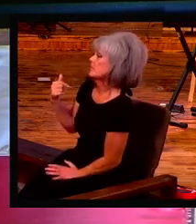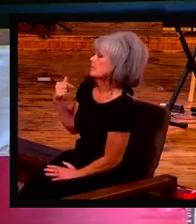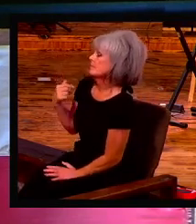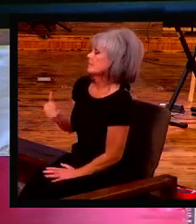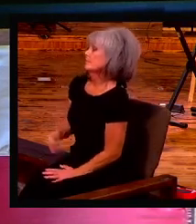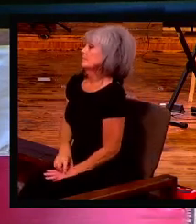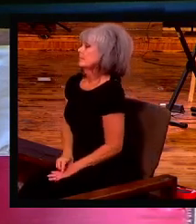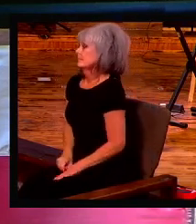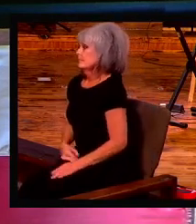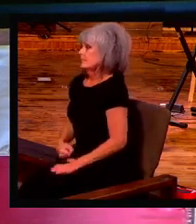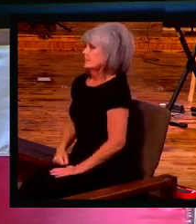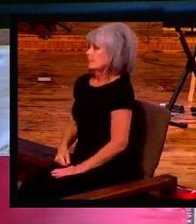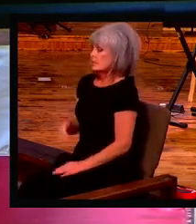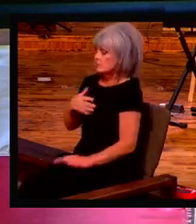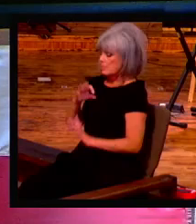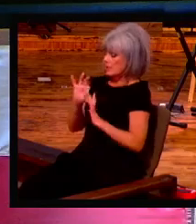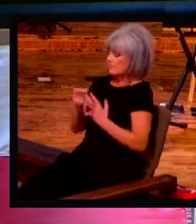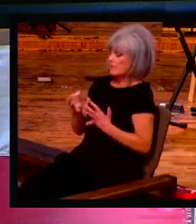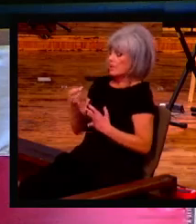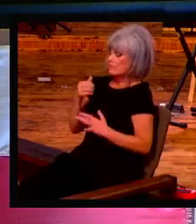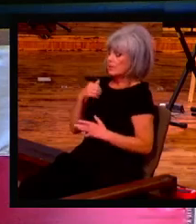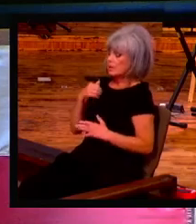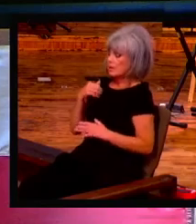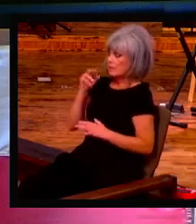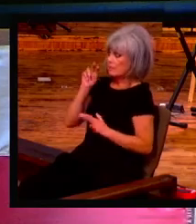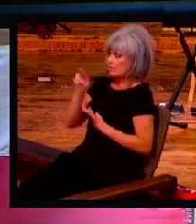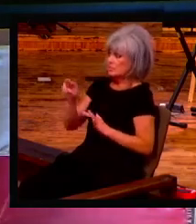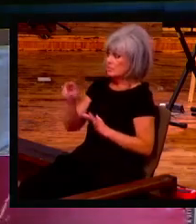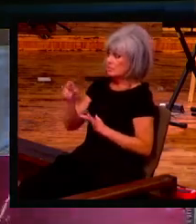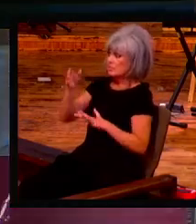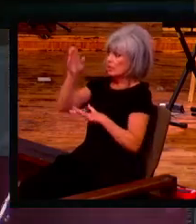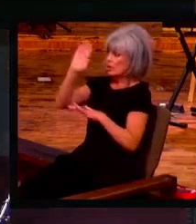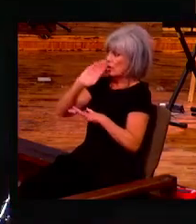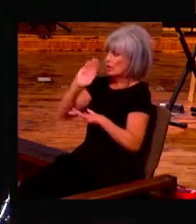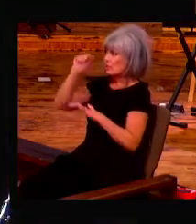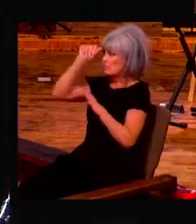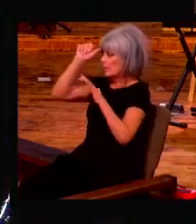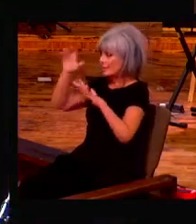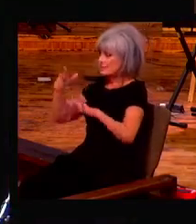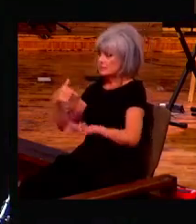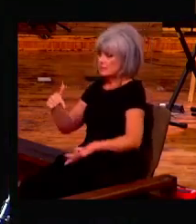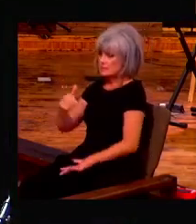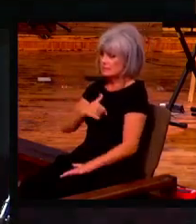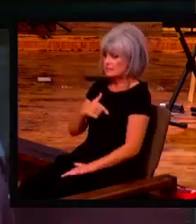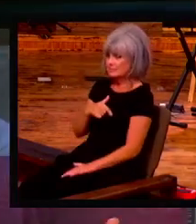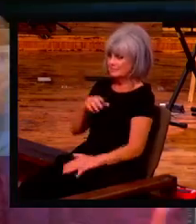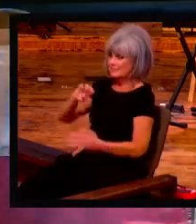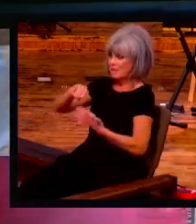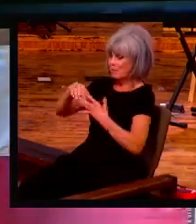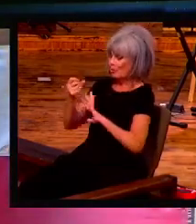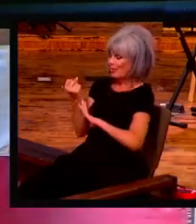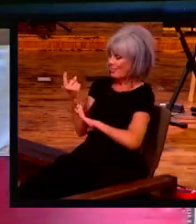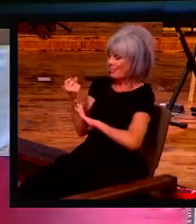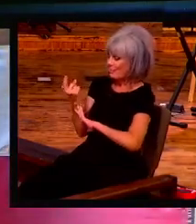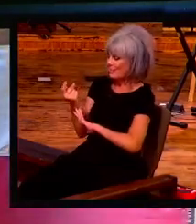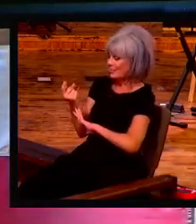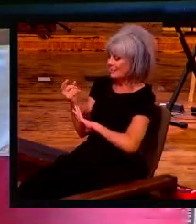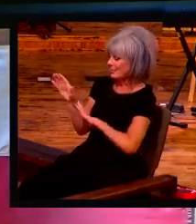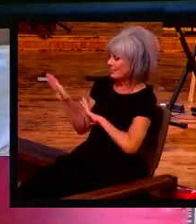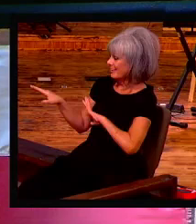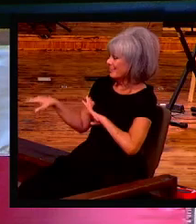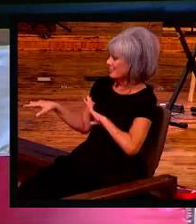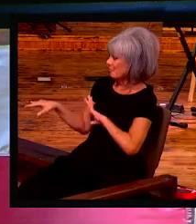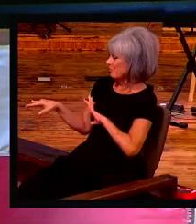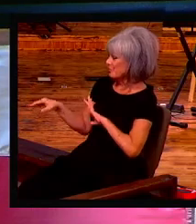we had a vision. Yeah, man, God has blessed us, and we're grateful to have number 11. We had an idea how we thought